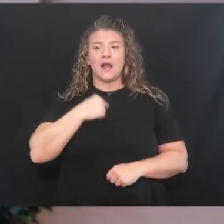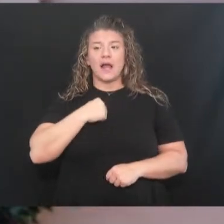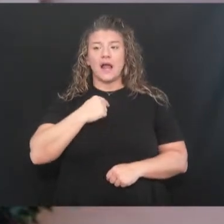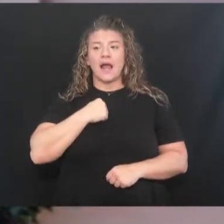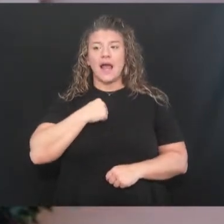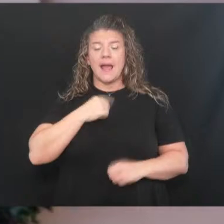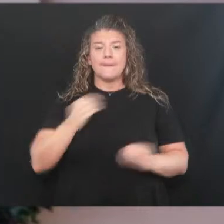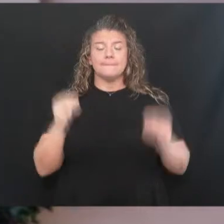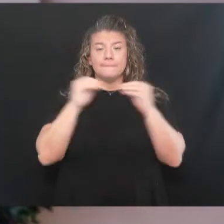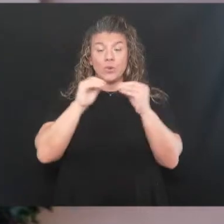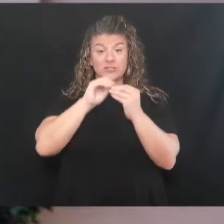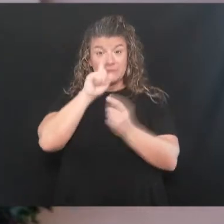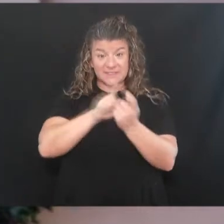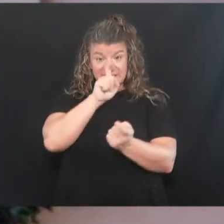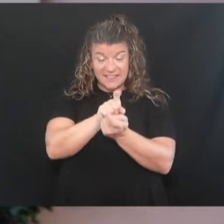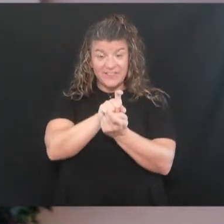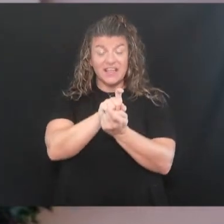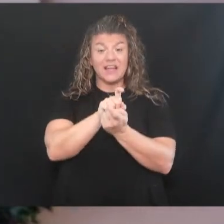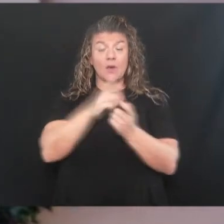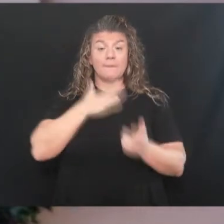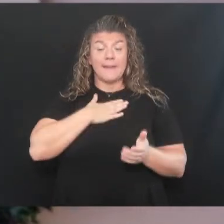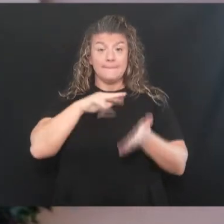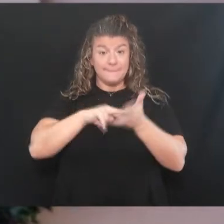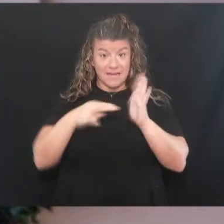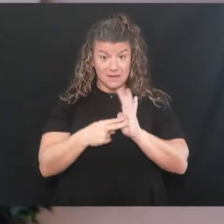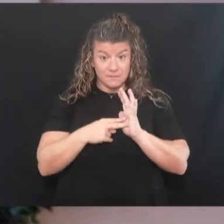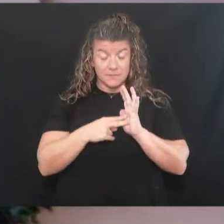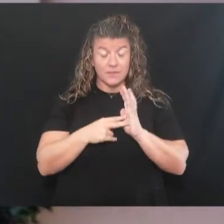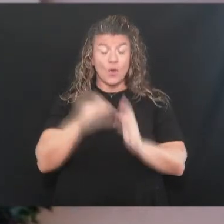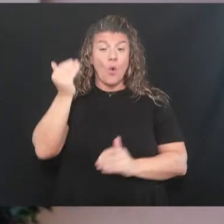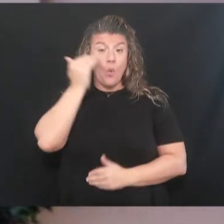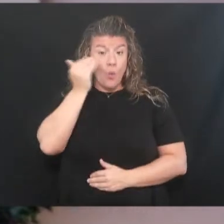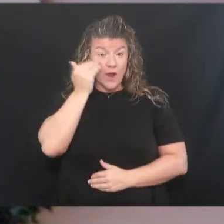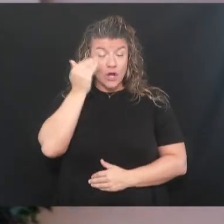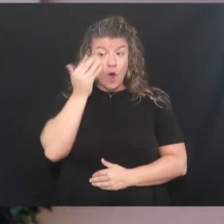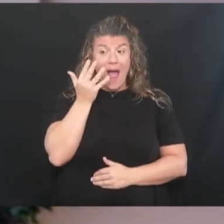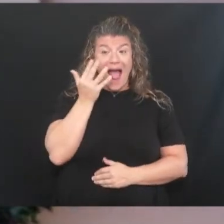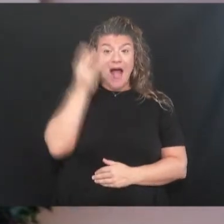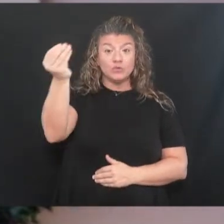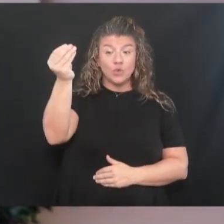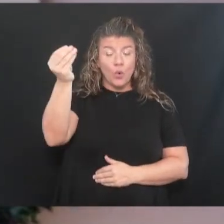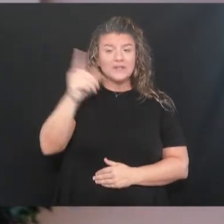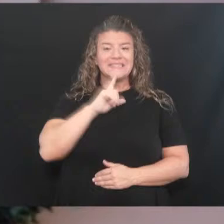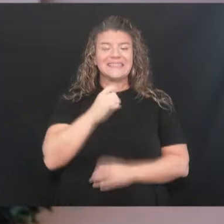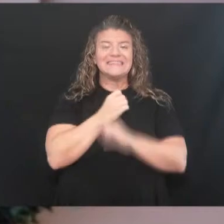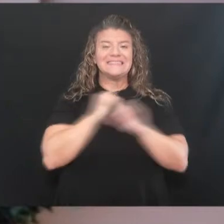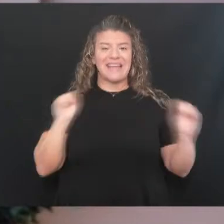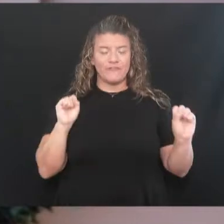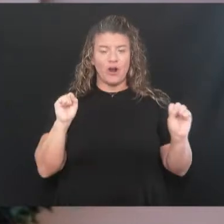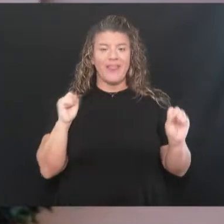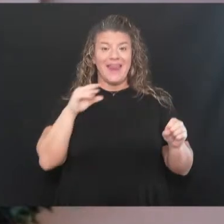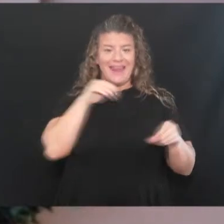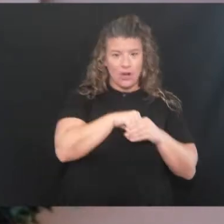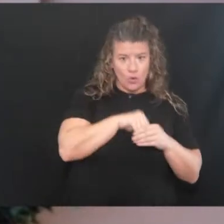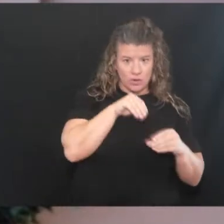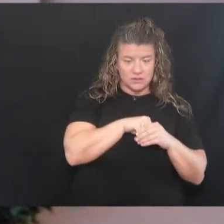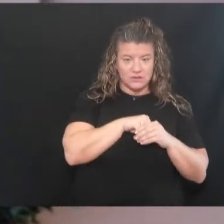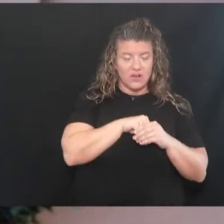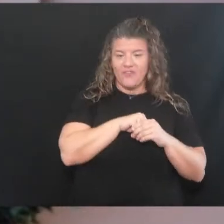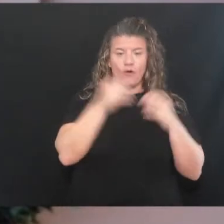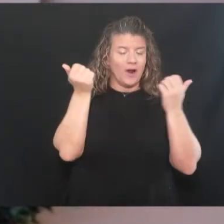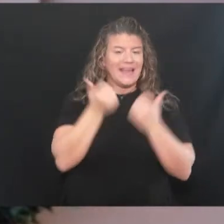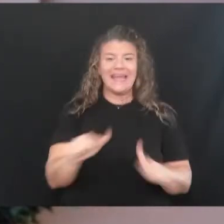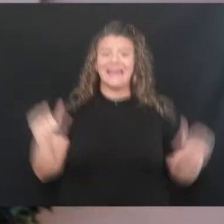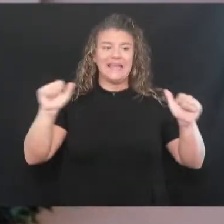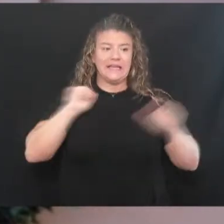more precise in what I'm meaning. So we know that outdoors is certainly safer than indoors for all forms